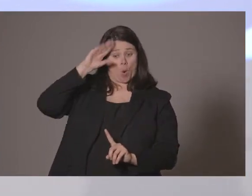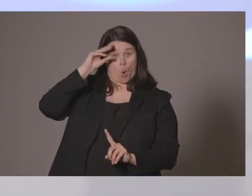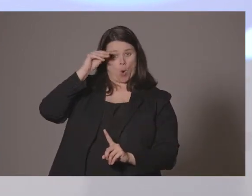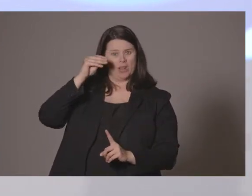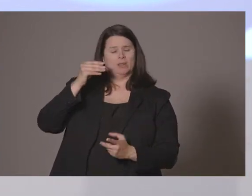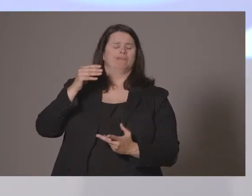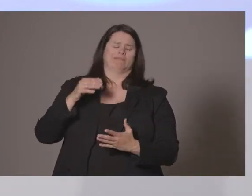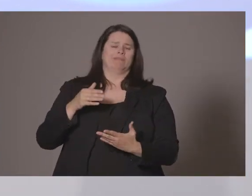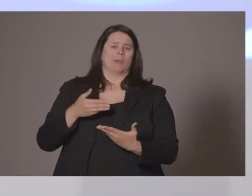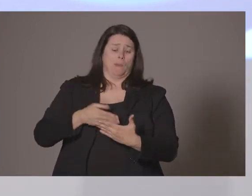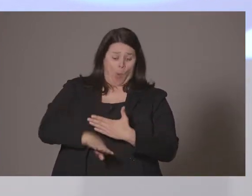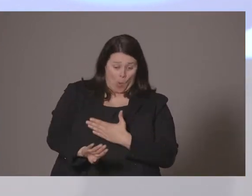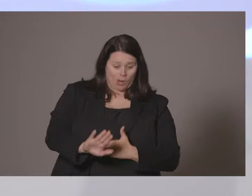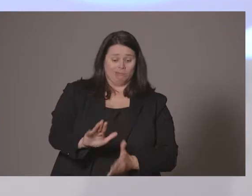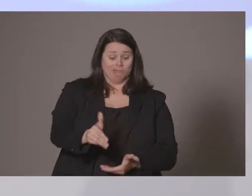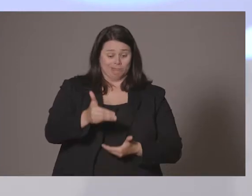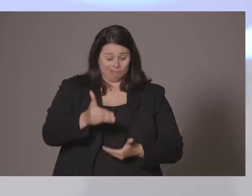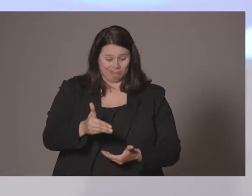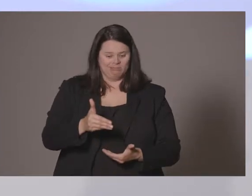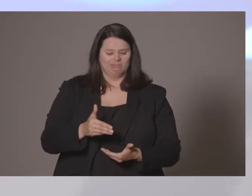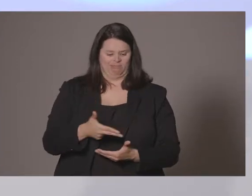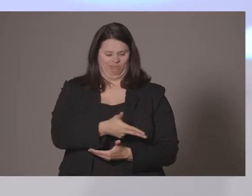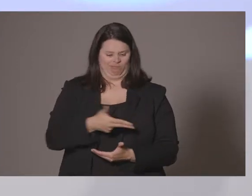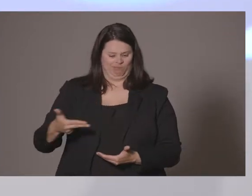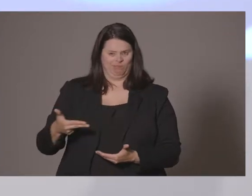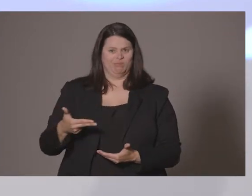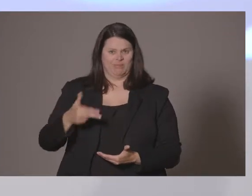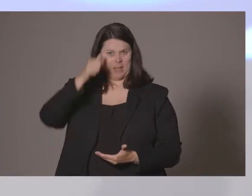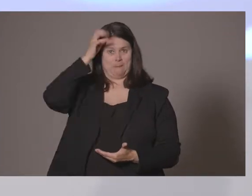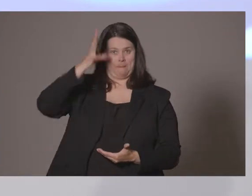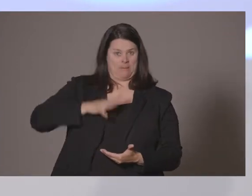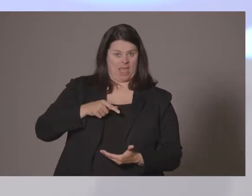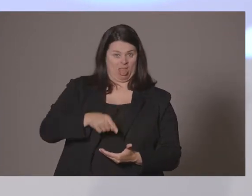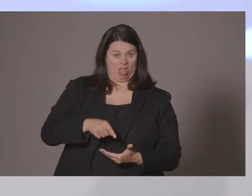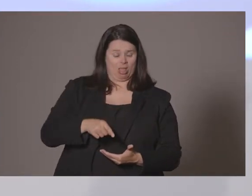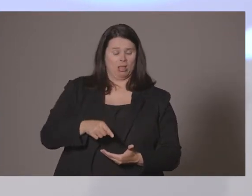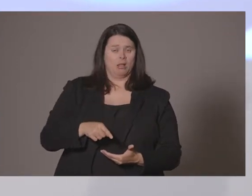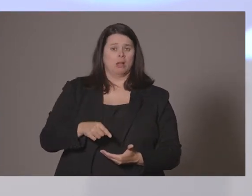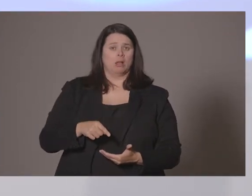are 300% more likely to be sexually assaulted.